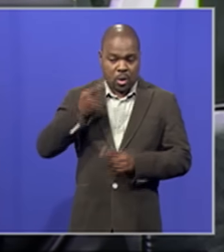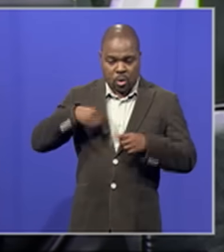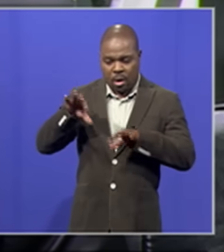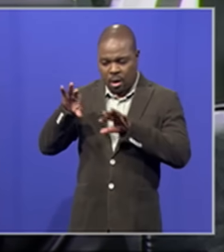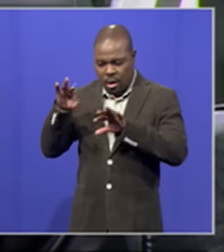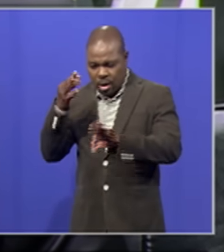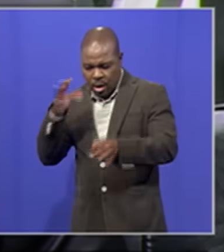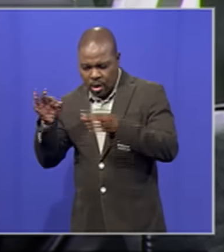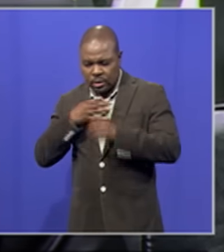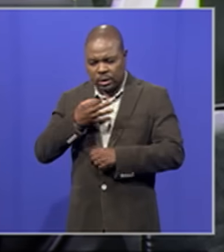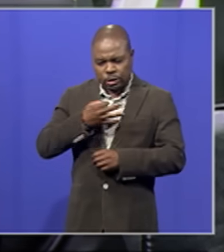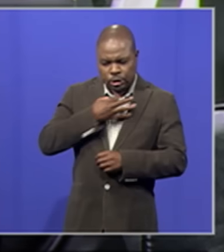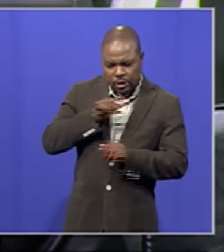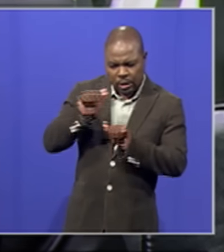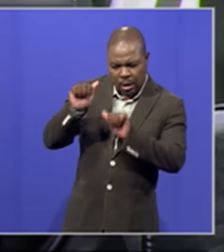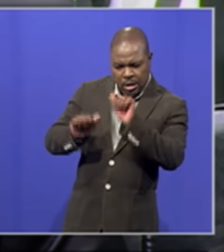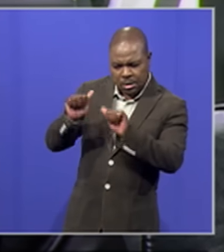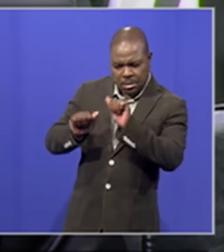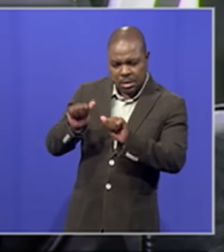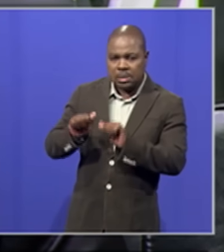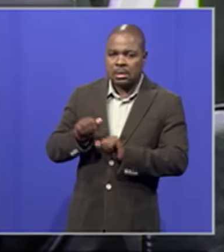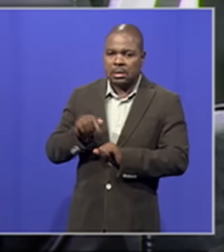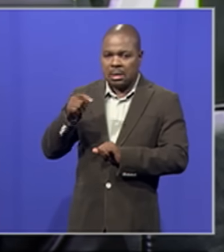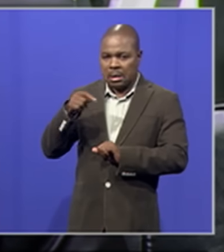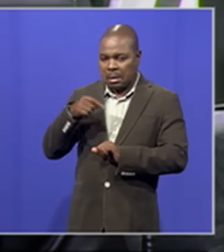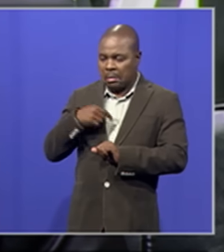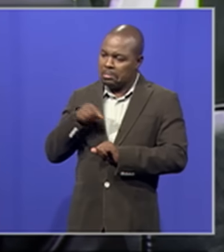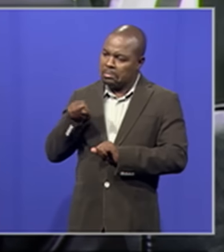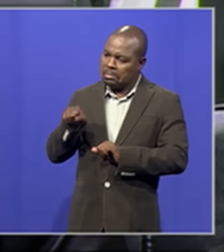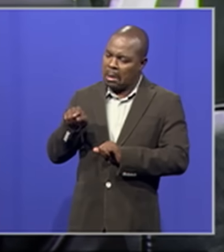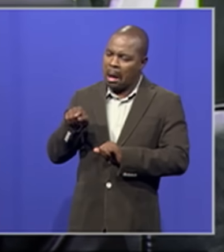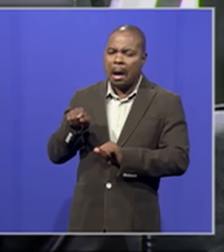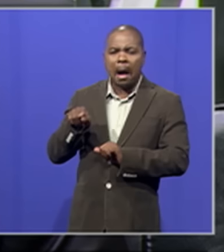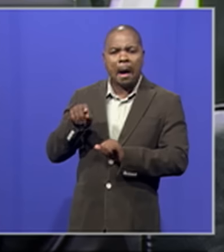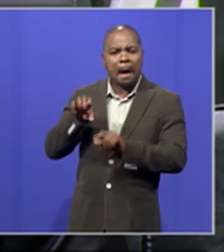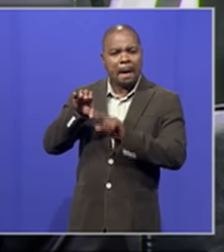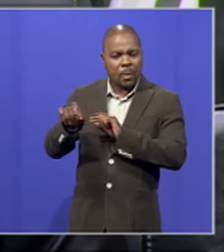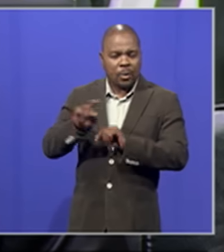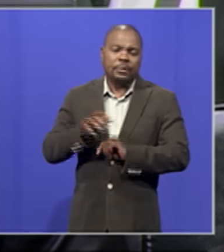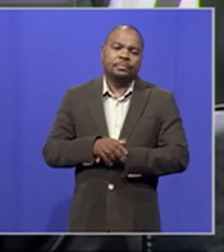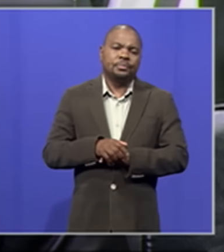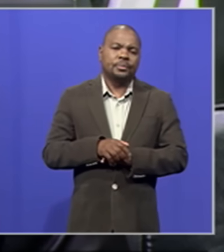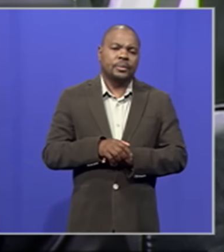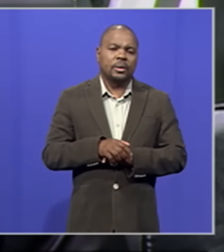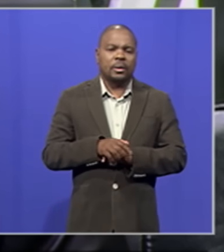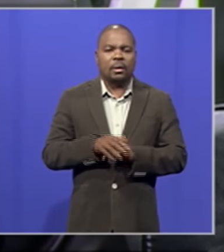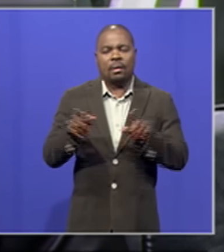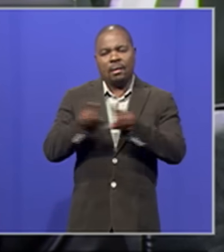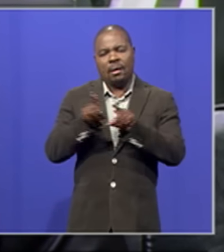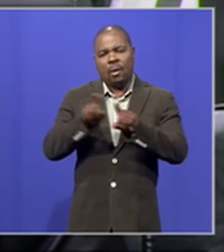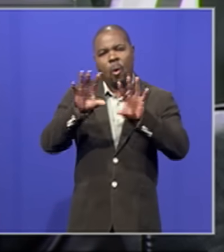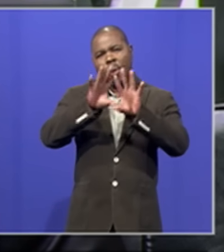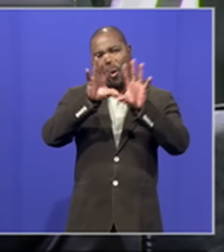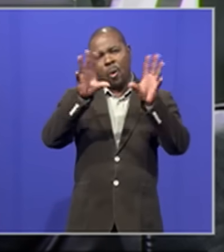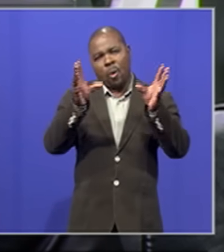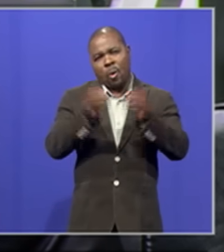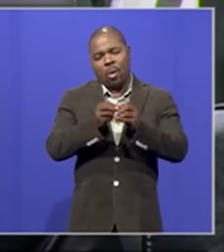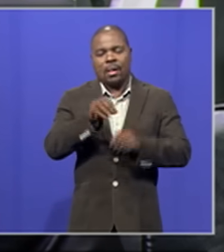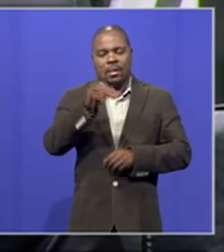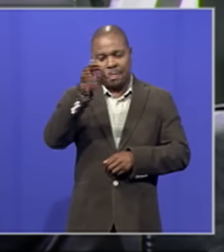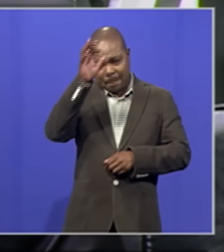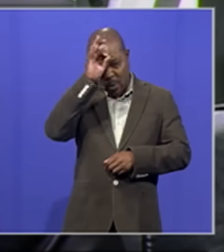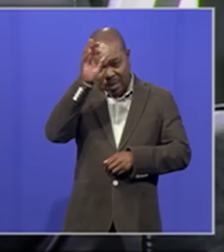risk assessment, it had come out that almost the whole of SAPS in